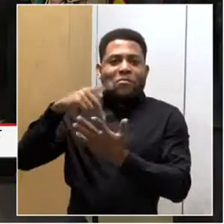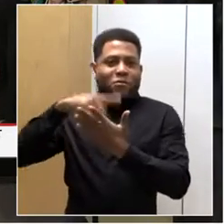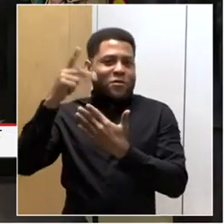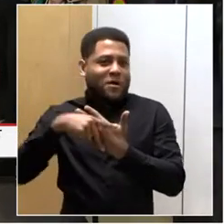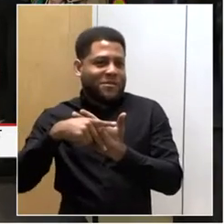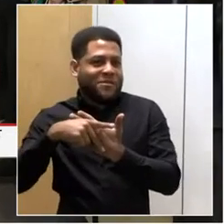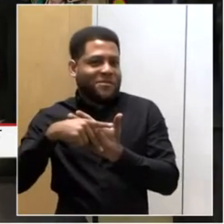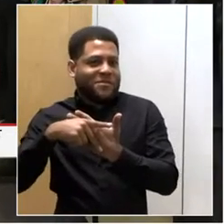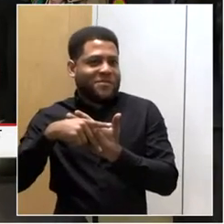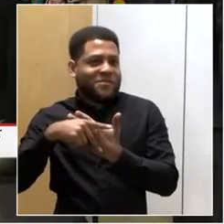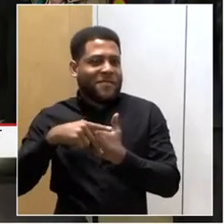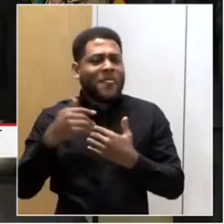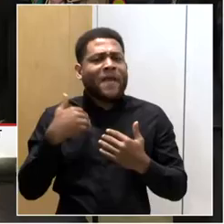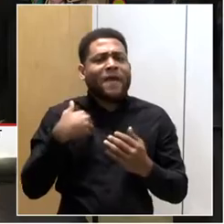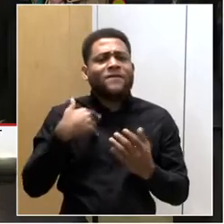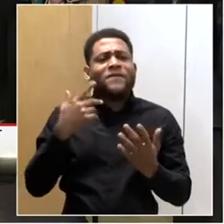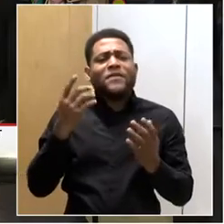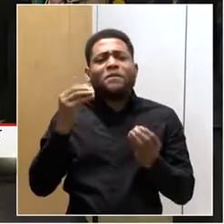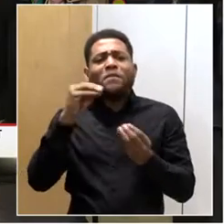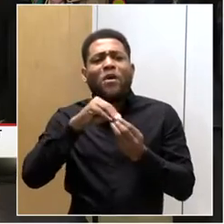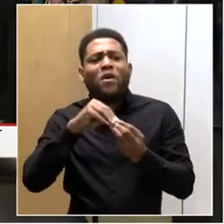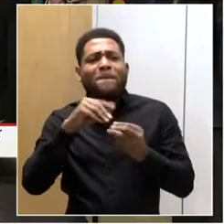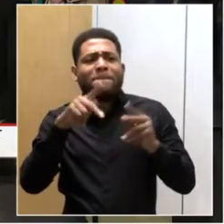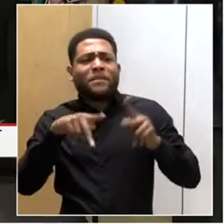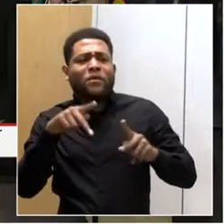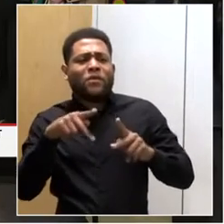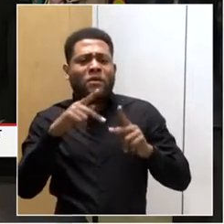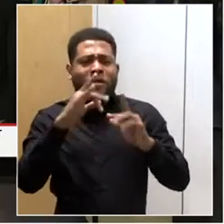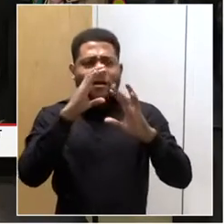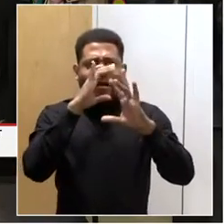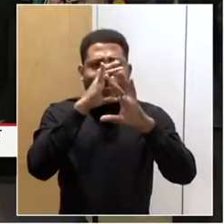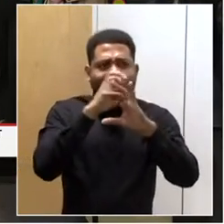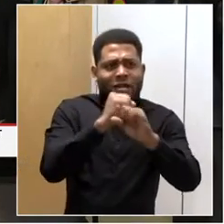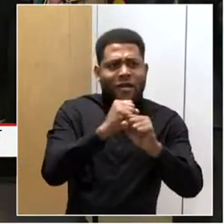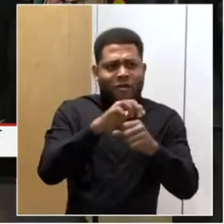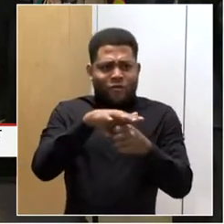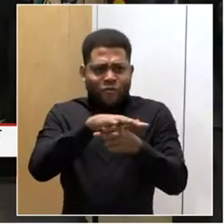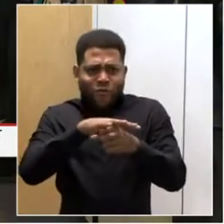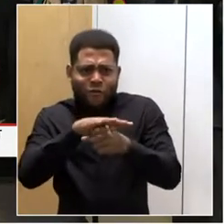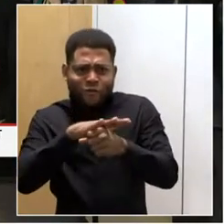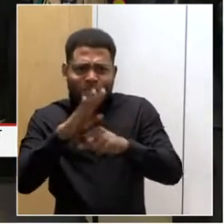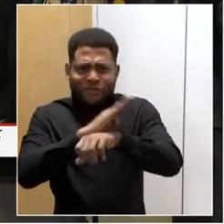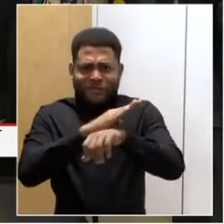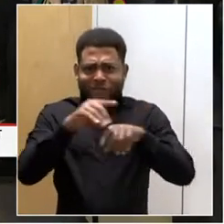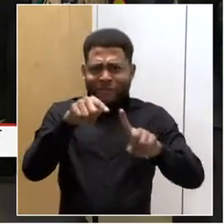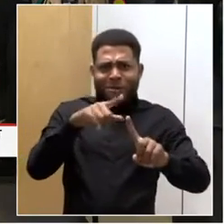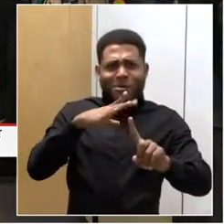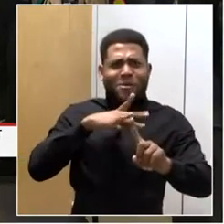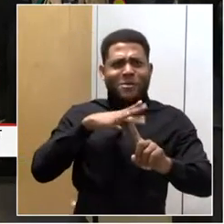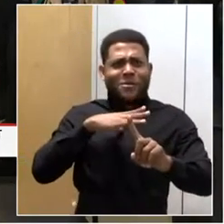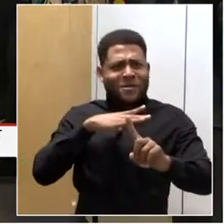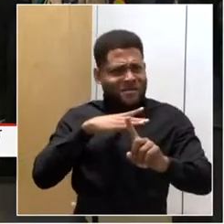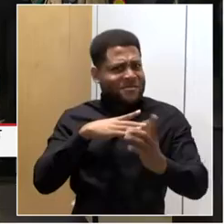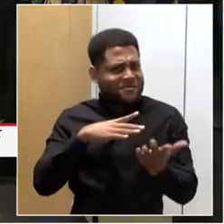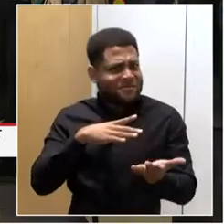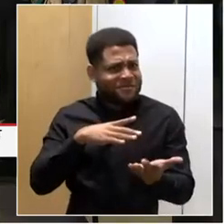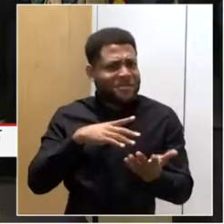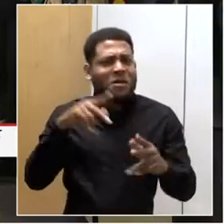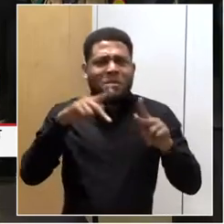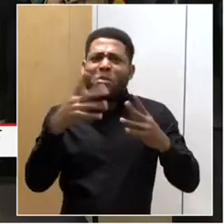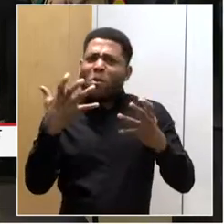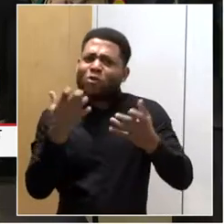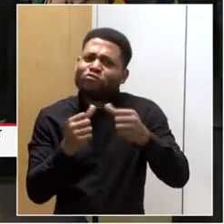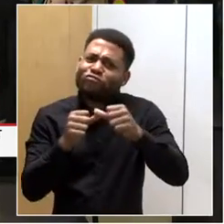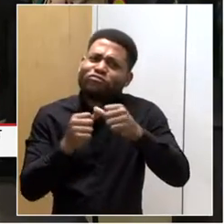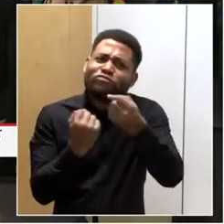audience, and people are drawn in, right, by a local business base. People want to support local businesses. They come out for